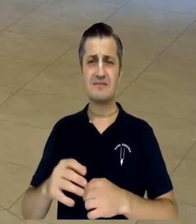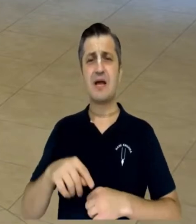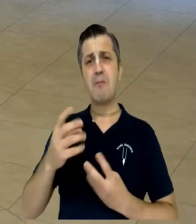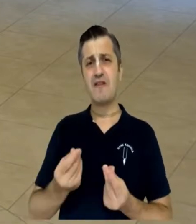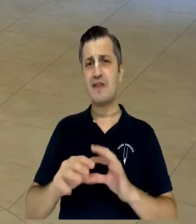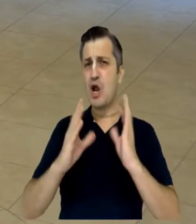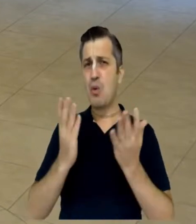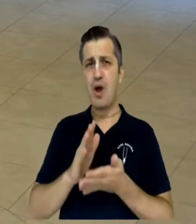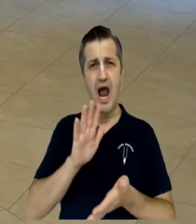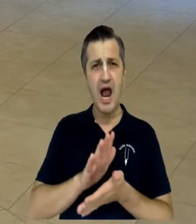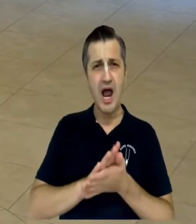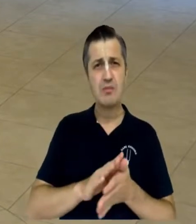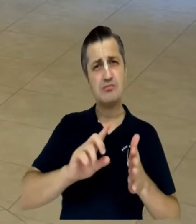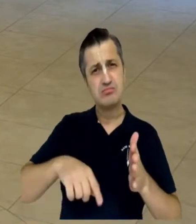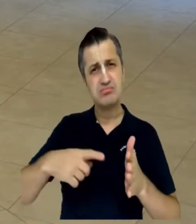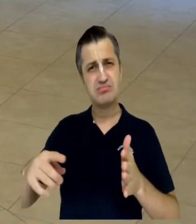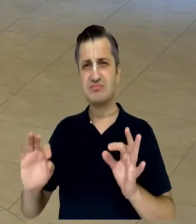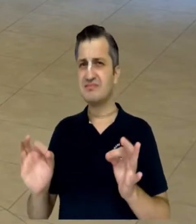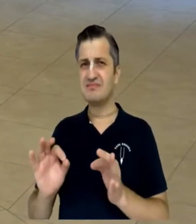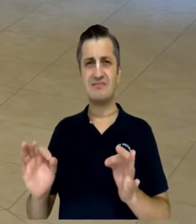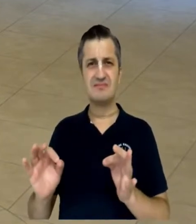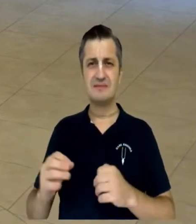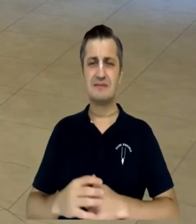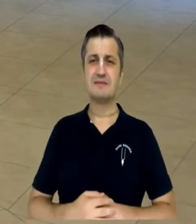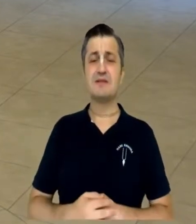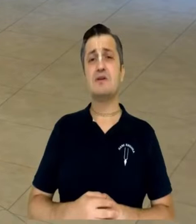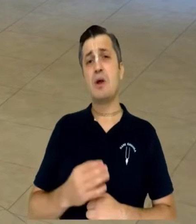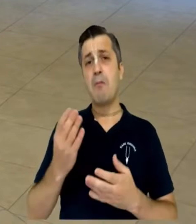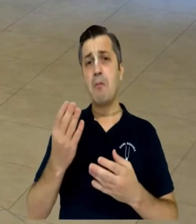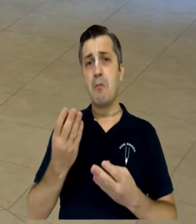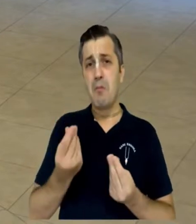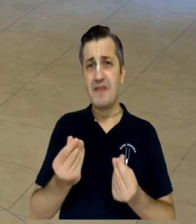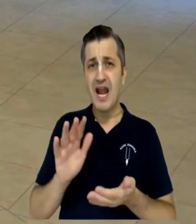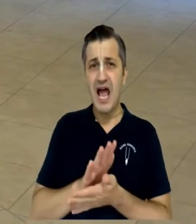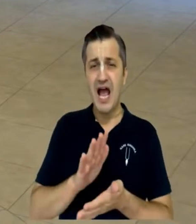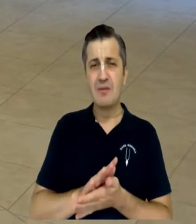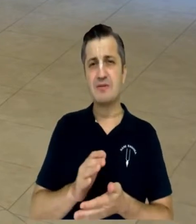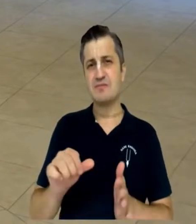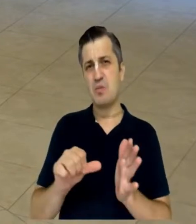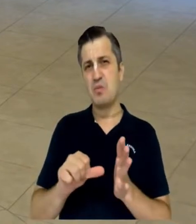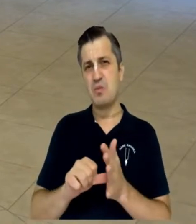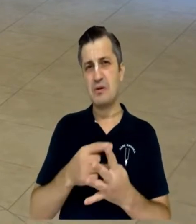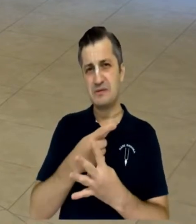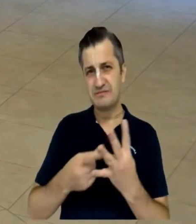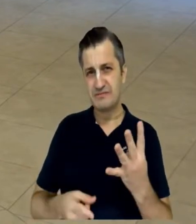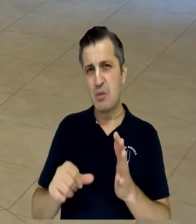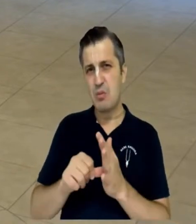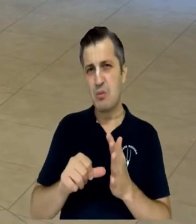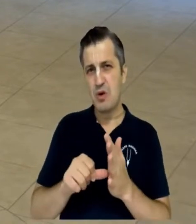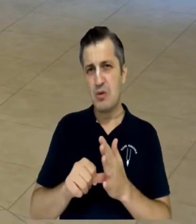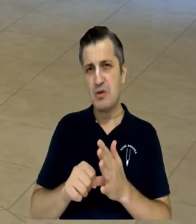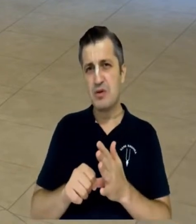we say there's 4 defects of material happiness. So anything material you want to get and you look for happiness in it,